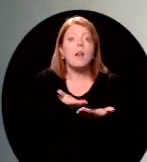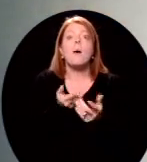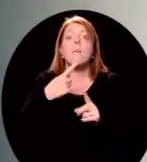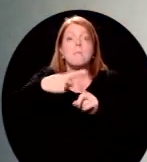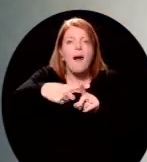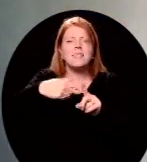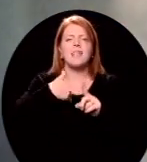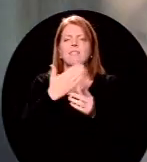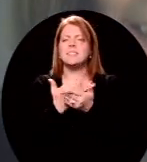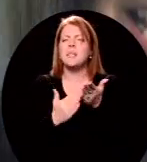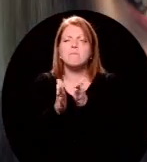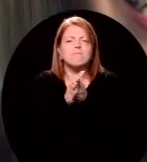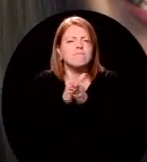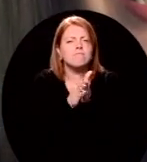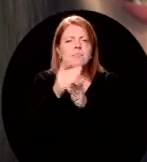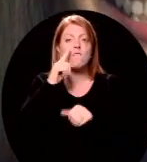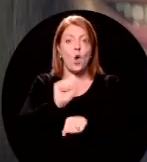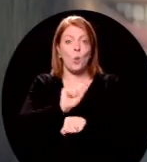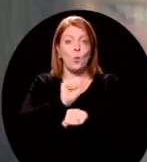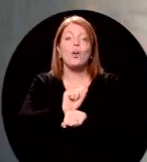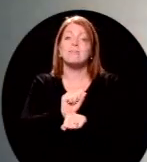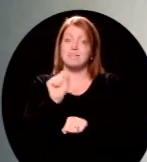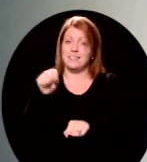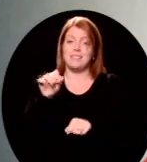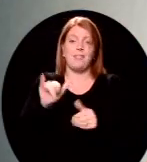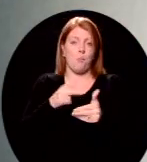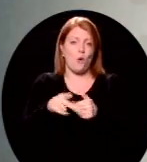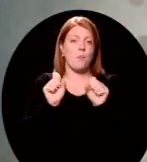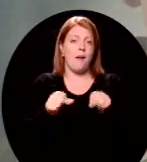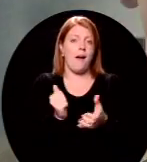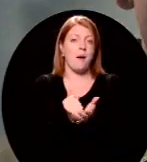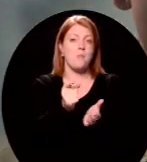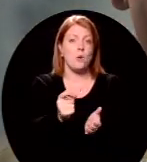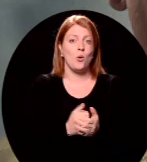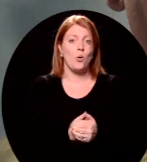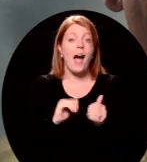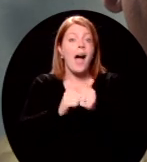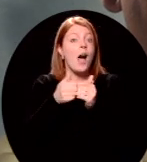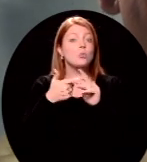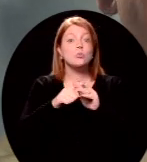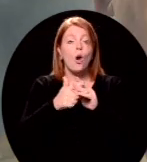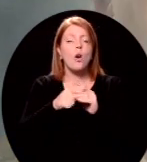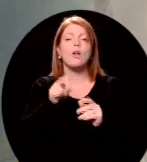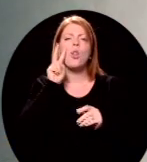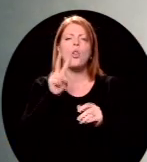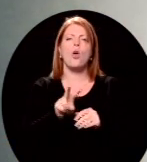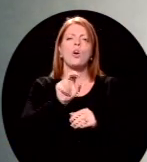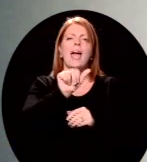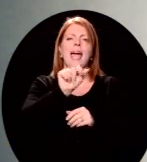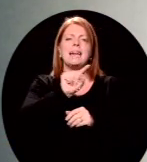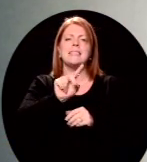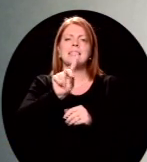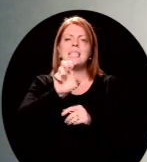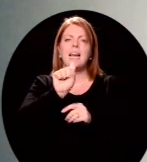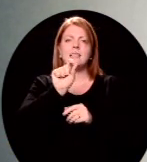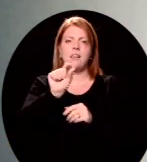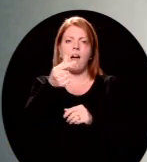than anything, have a desire to work, the answer is yes. To get started, visit